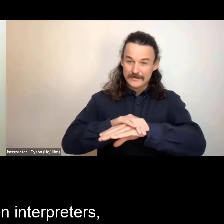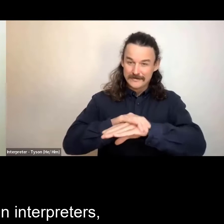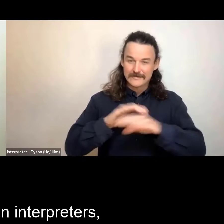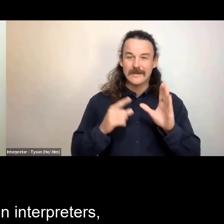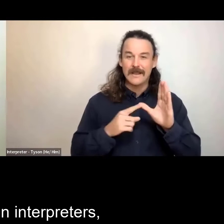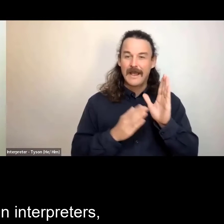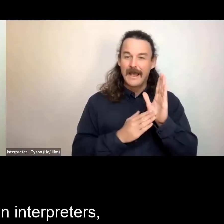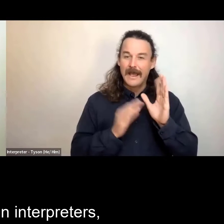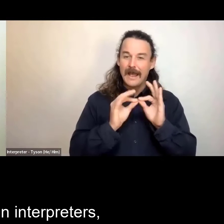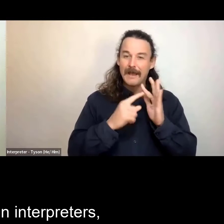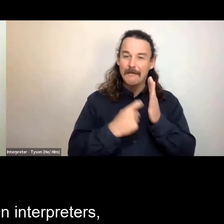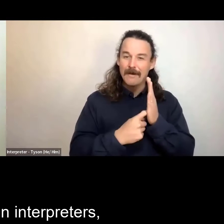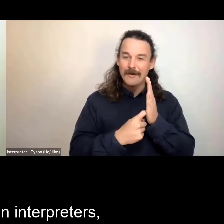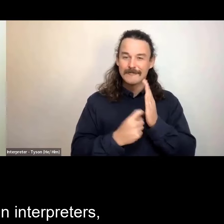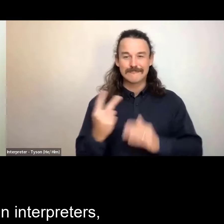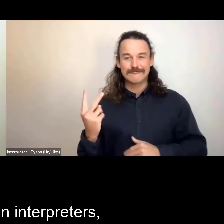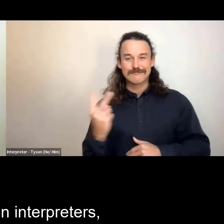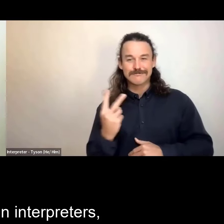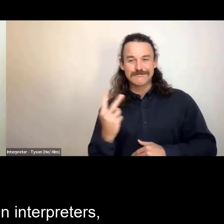as our